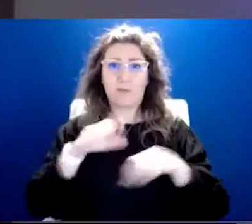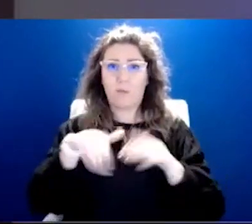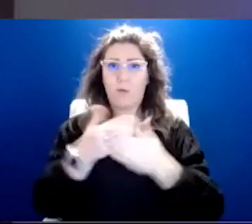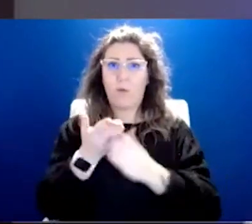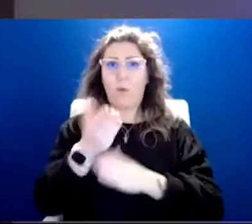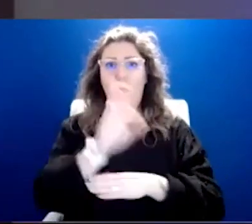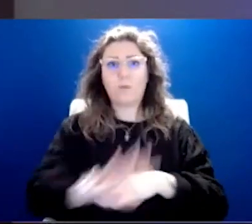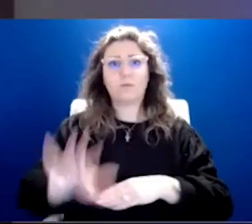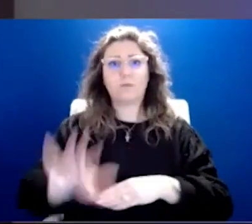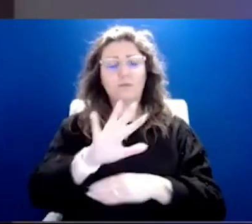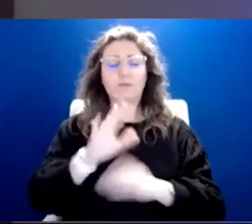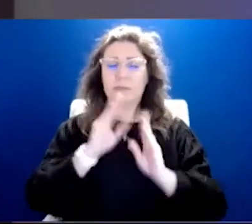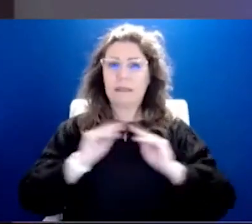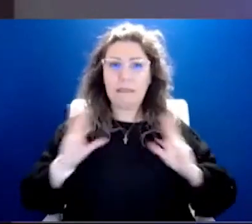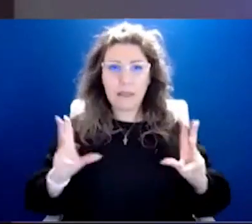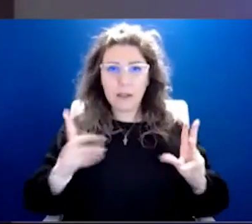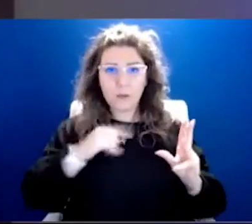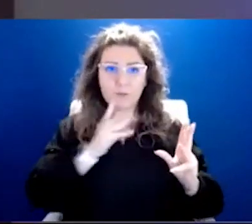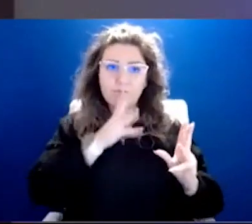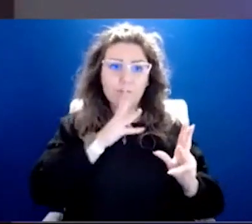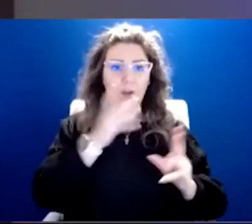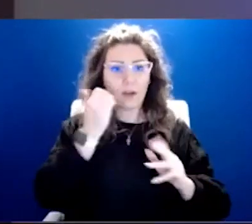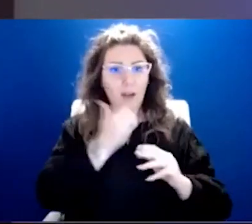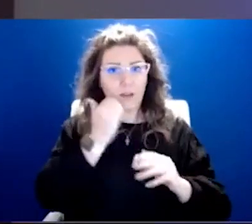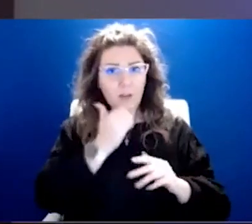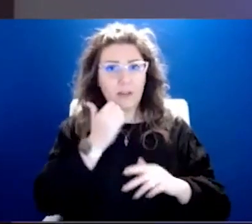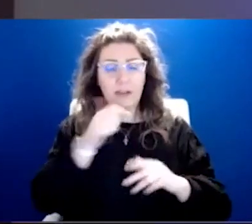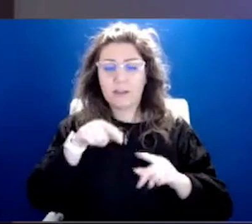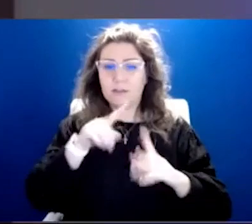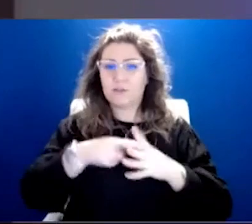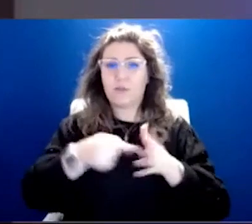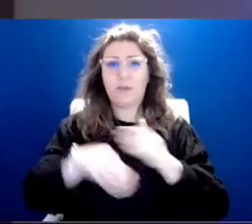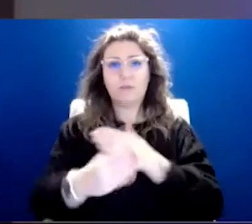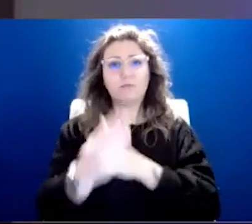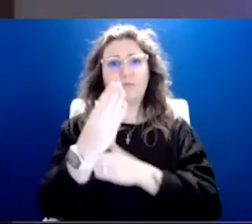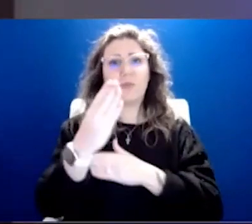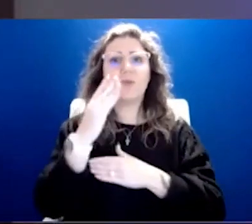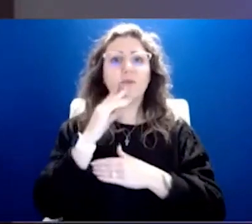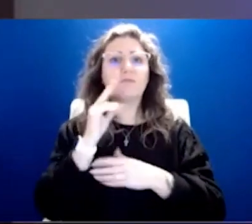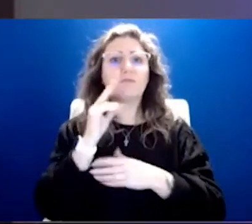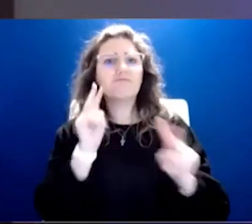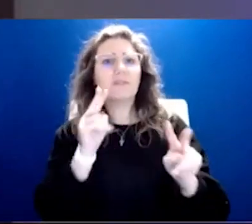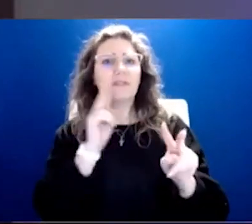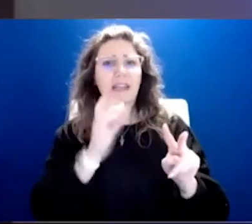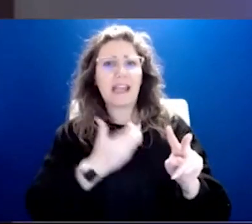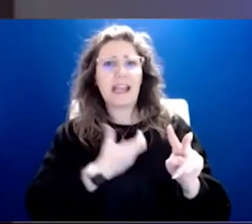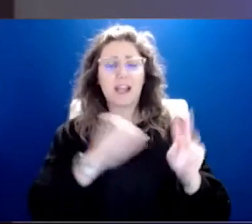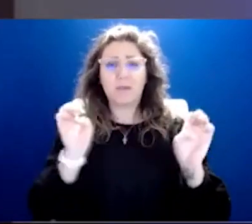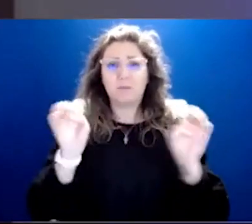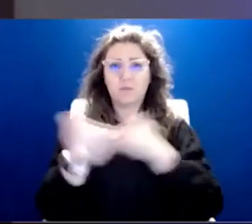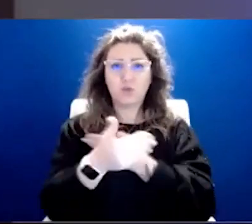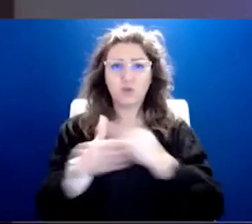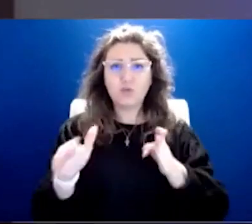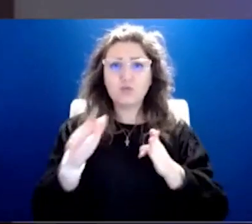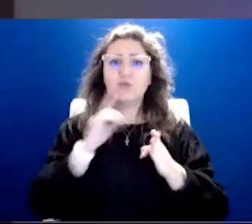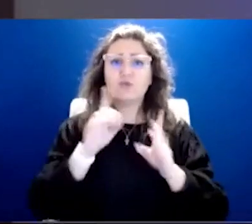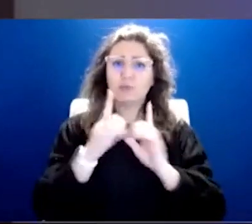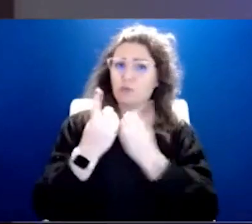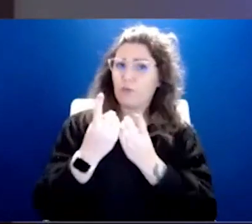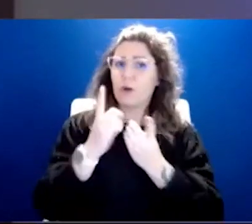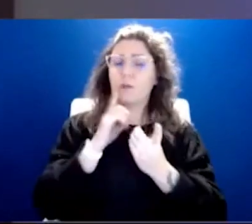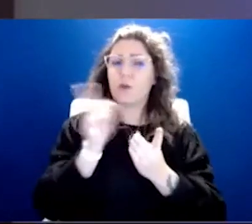We talk about it every single day. We begin this morning with a look inside our emergency department, where staff work constant